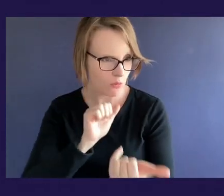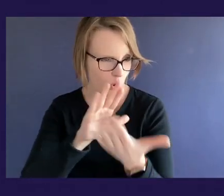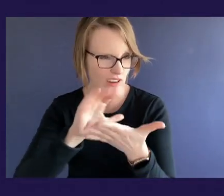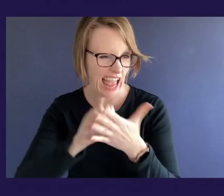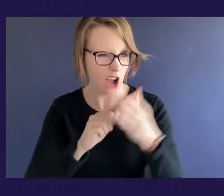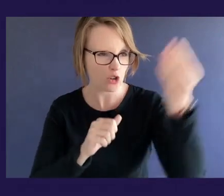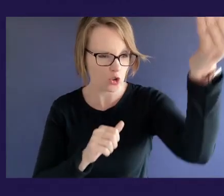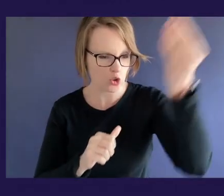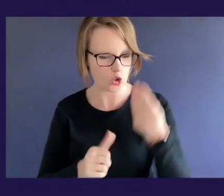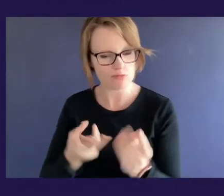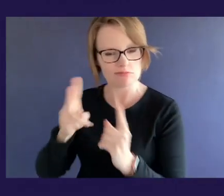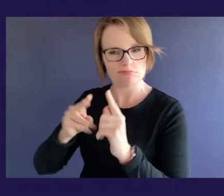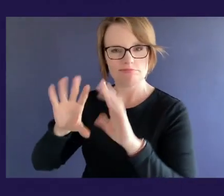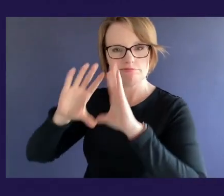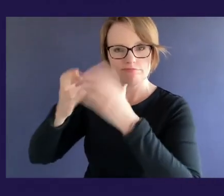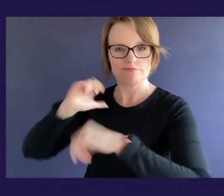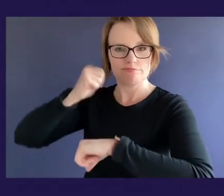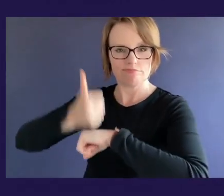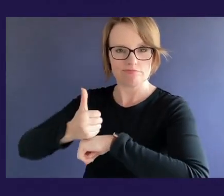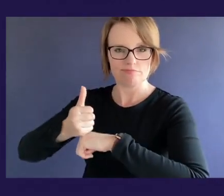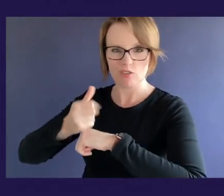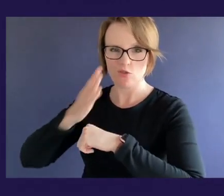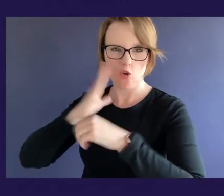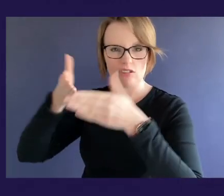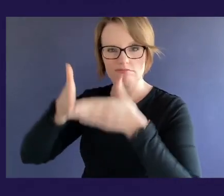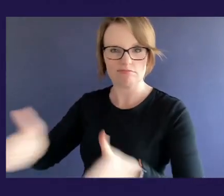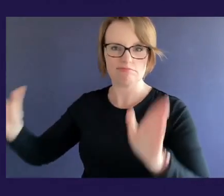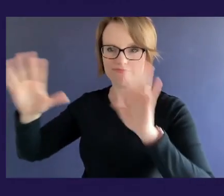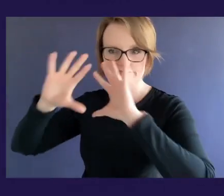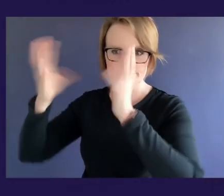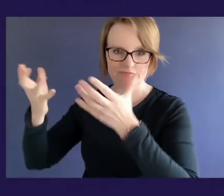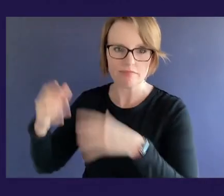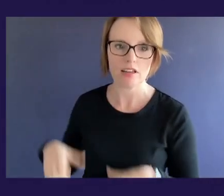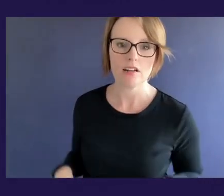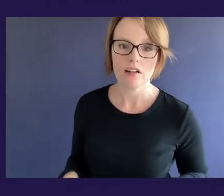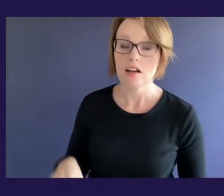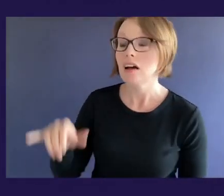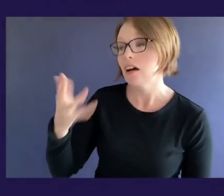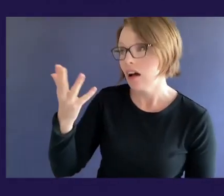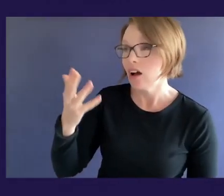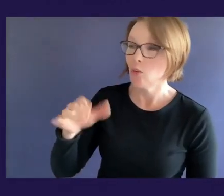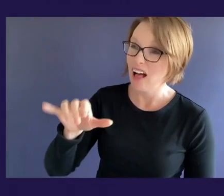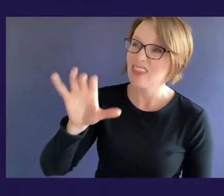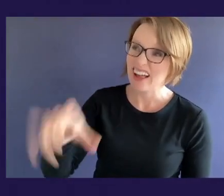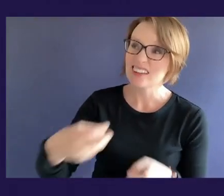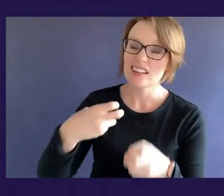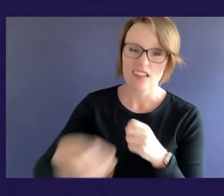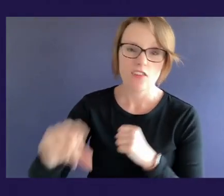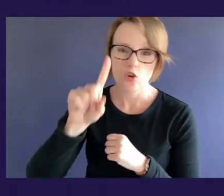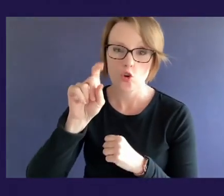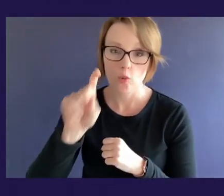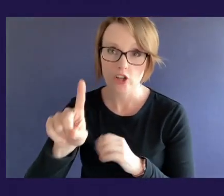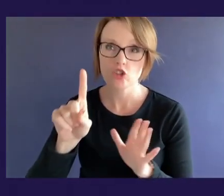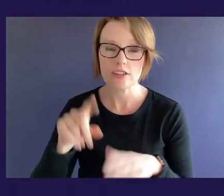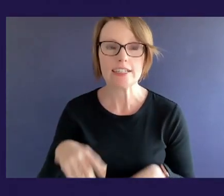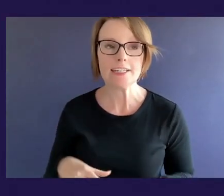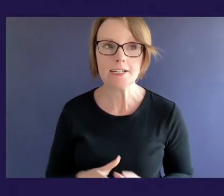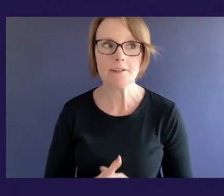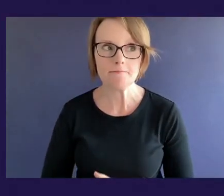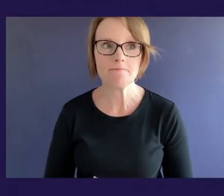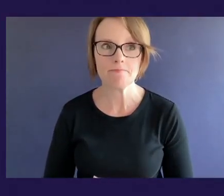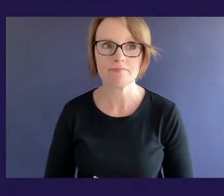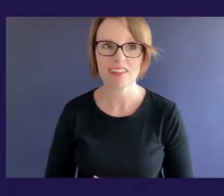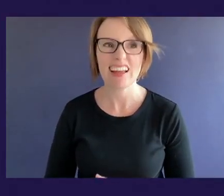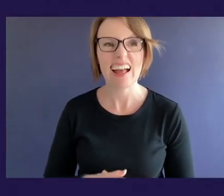Well, I think the scale question is probably well, there are many difficult questions in this topic area, but the scale question is one of the